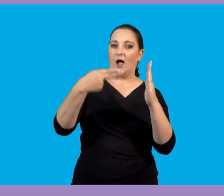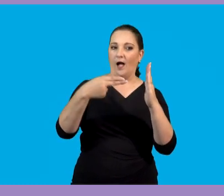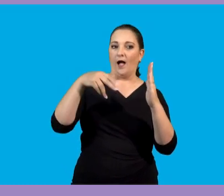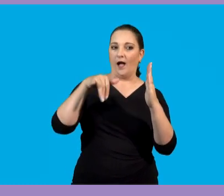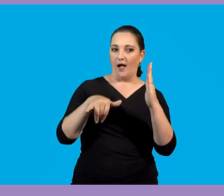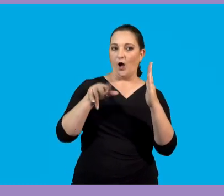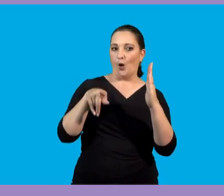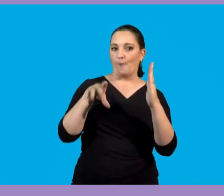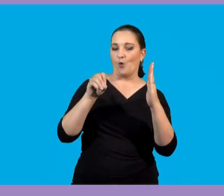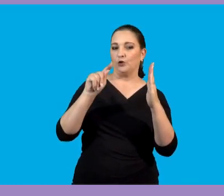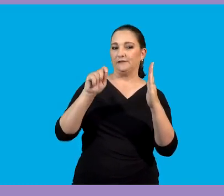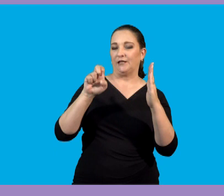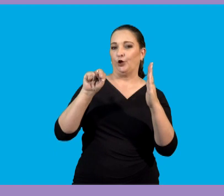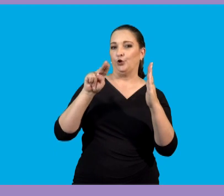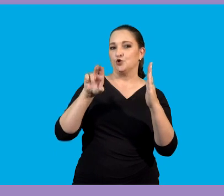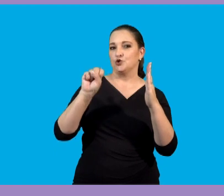side.